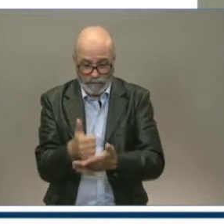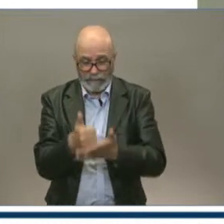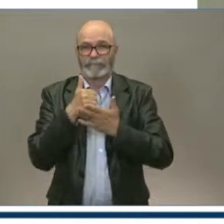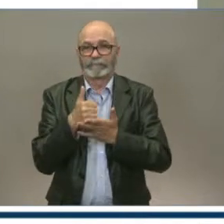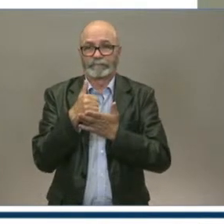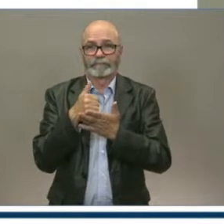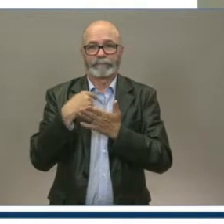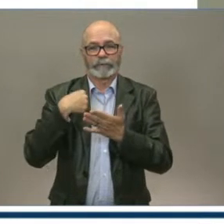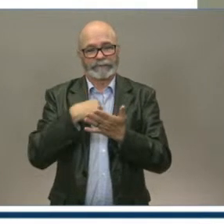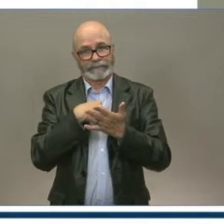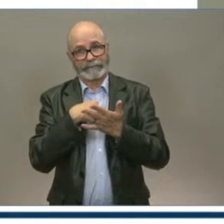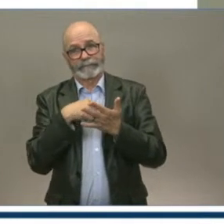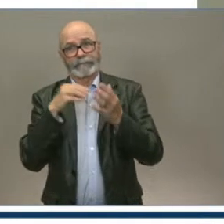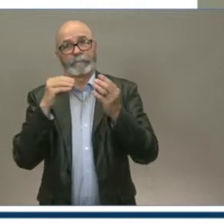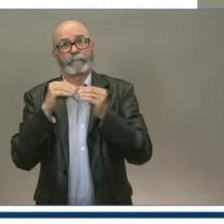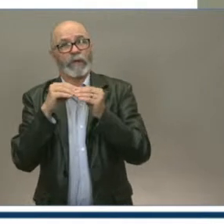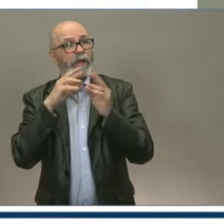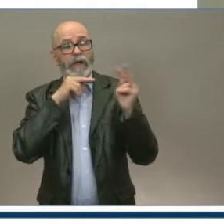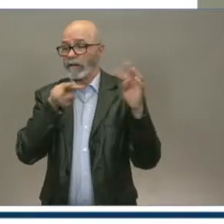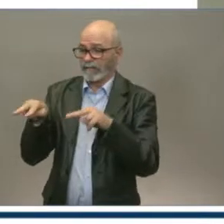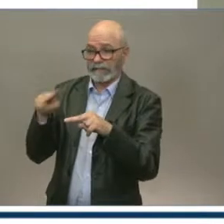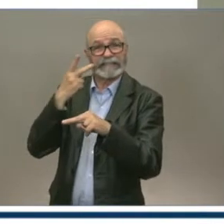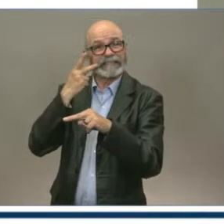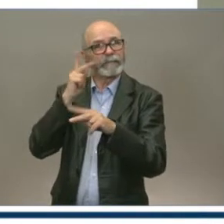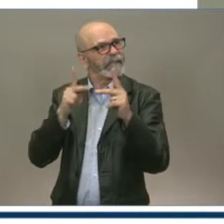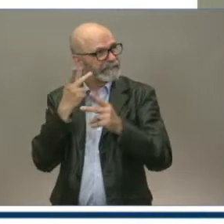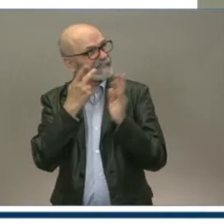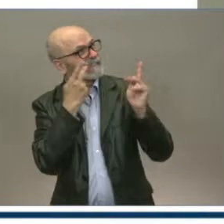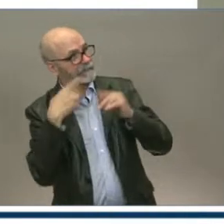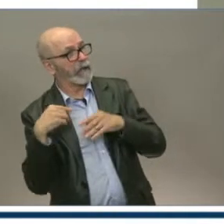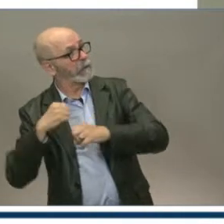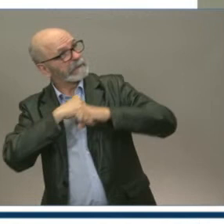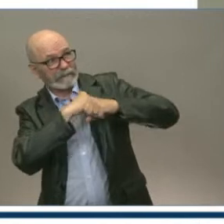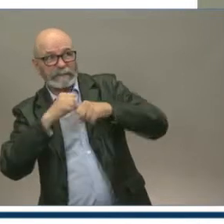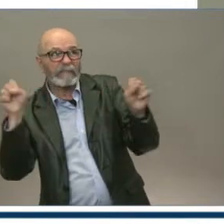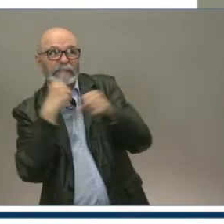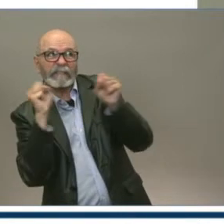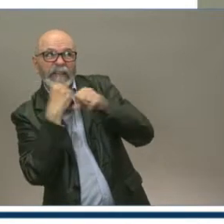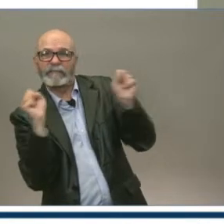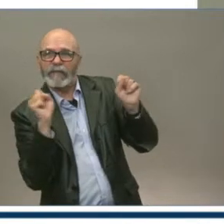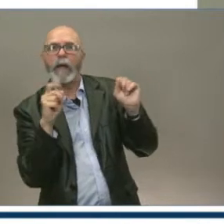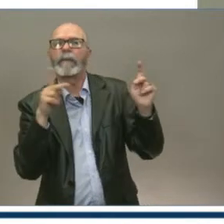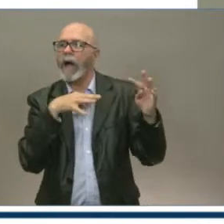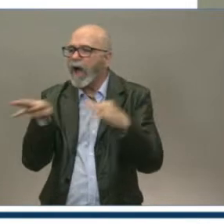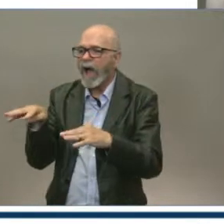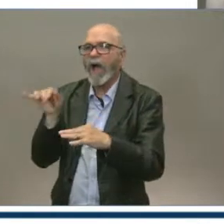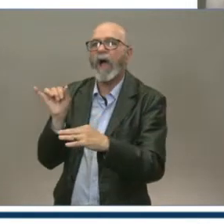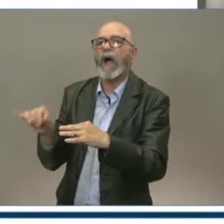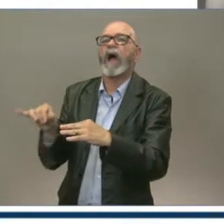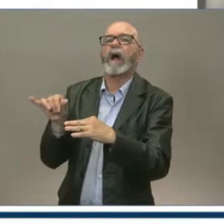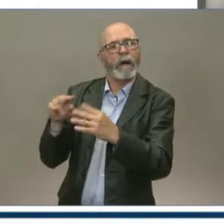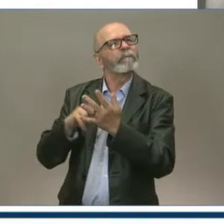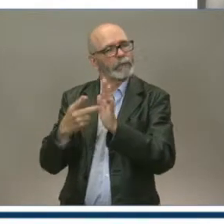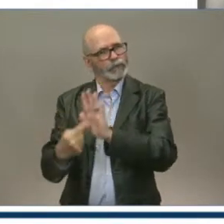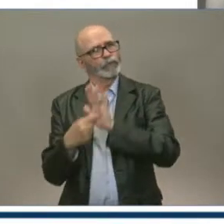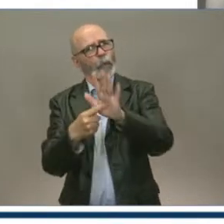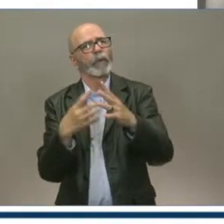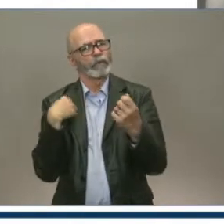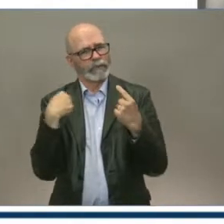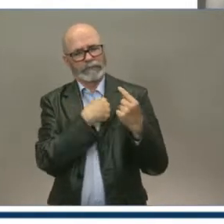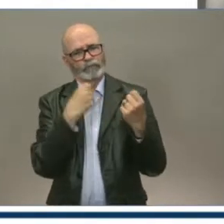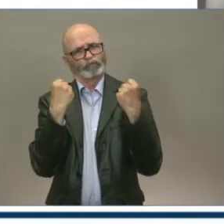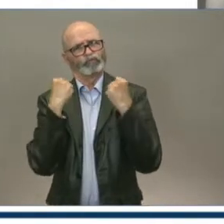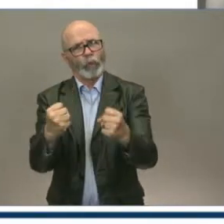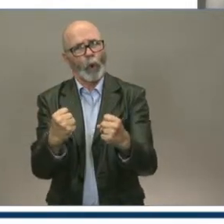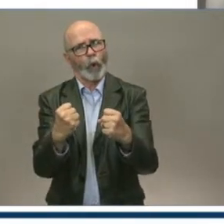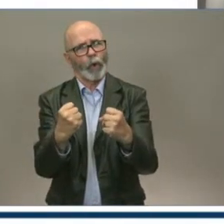worldwide. Together, we can remain Nova Scotia strong. Chrissy. Thank you, Dr. Strang. We'll take one question and one follow-up in the time that